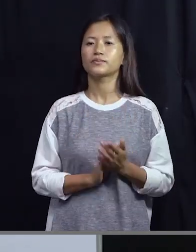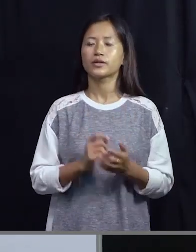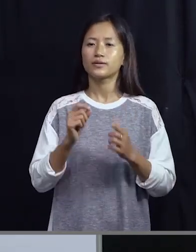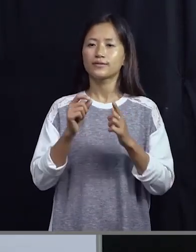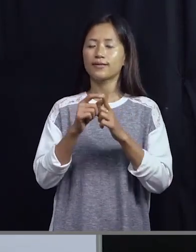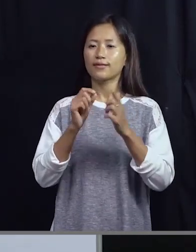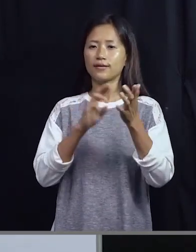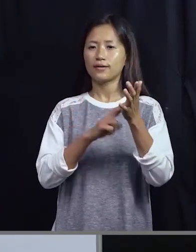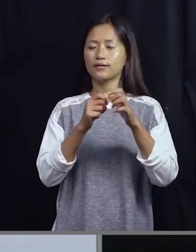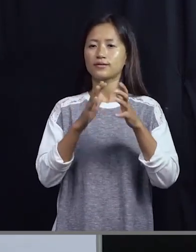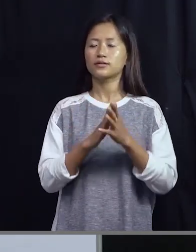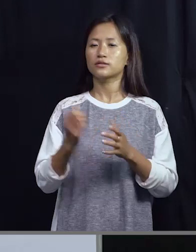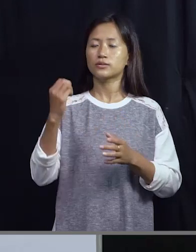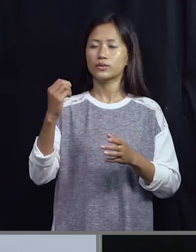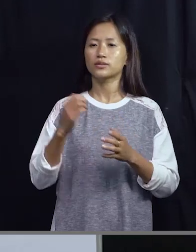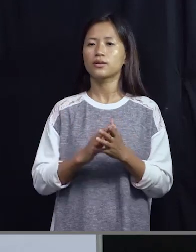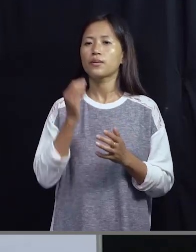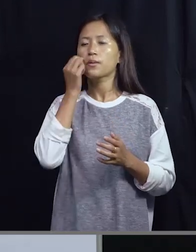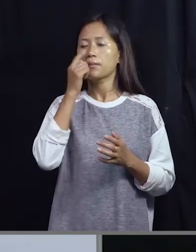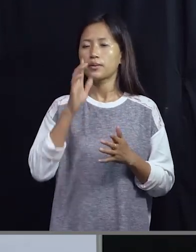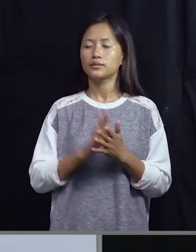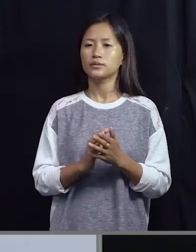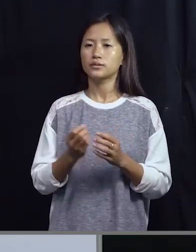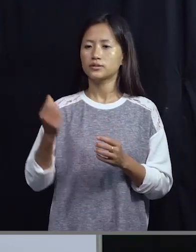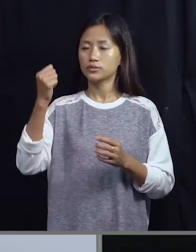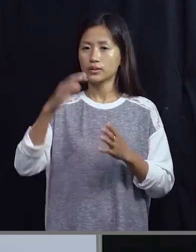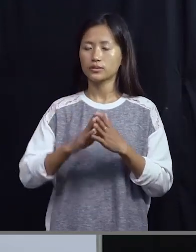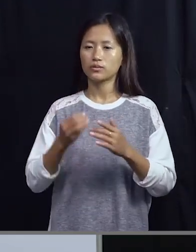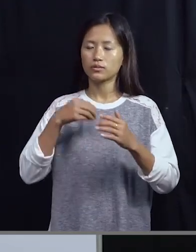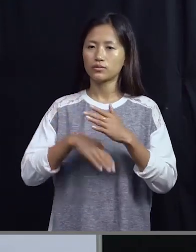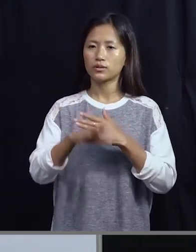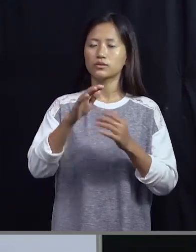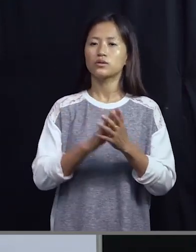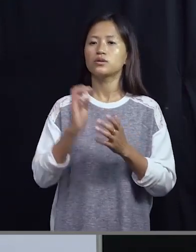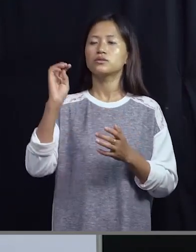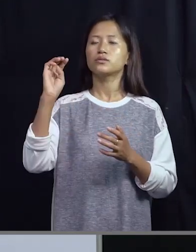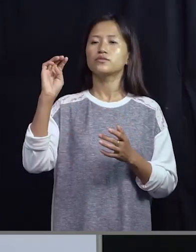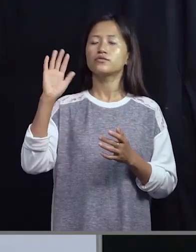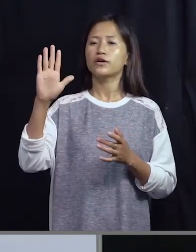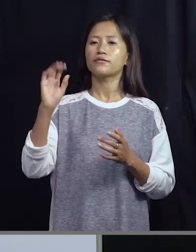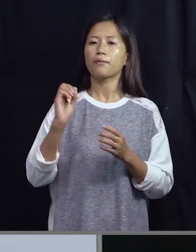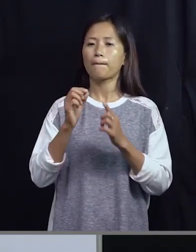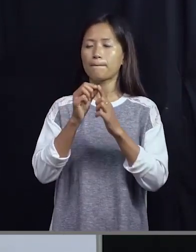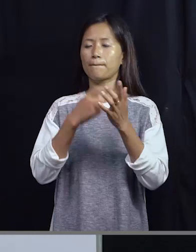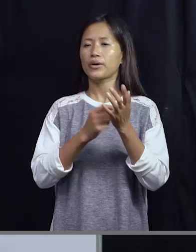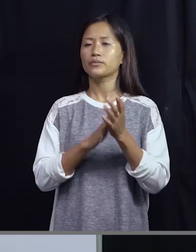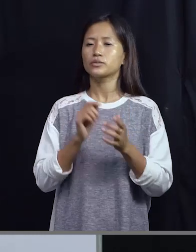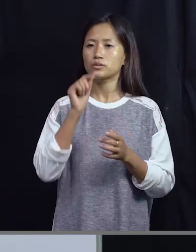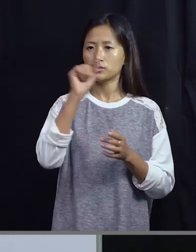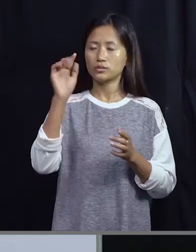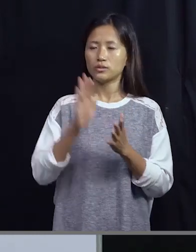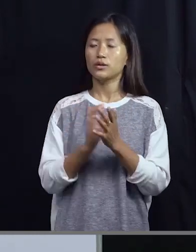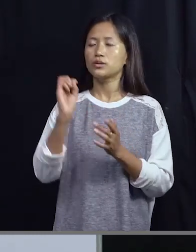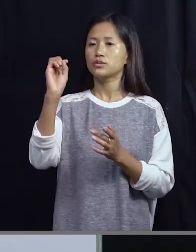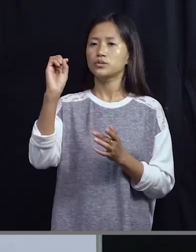DNA strand, while the parental strand, which runs from 5' to 3', is opposite. It lies opposite to this